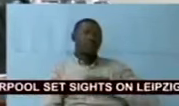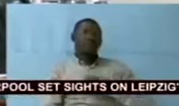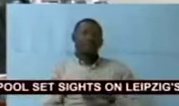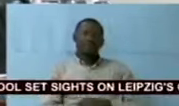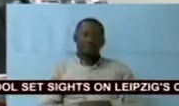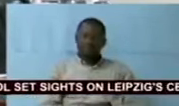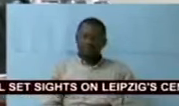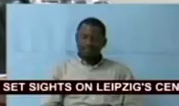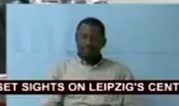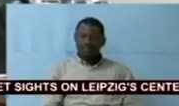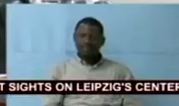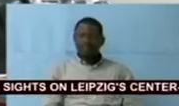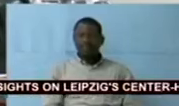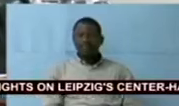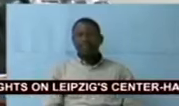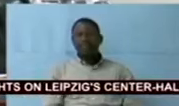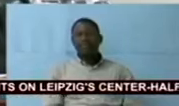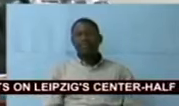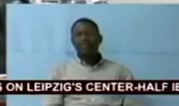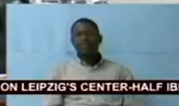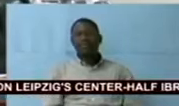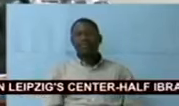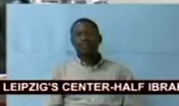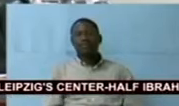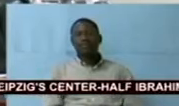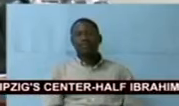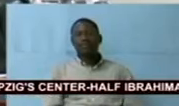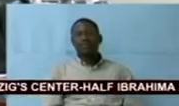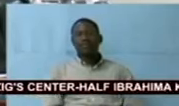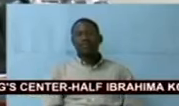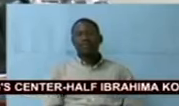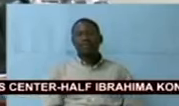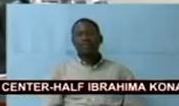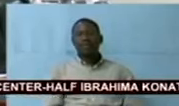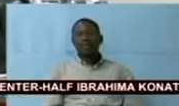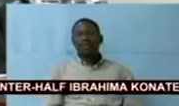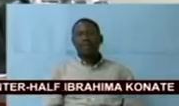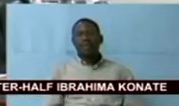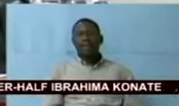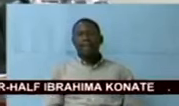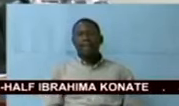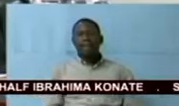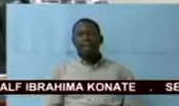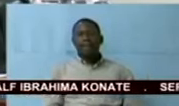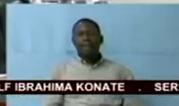lukono memu AFPRC mansakundati iba kataka wotumo le purka